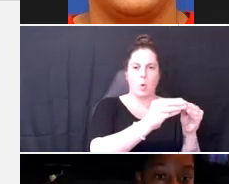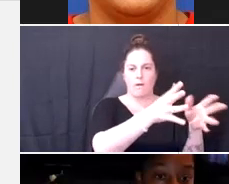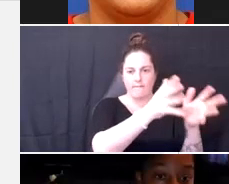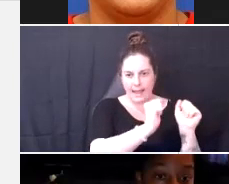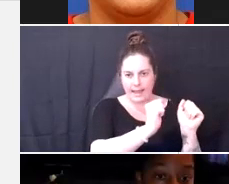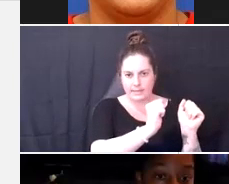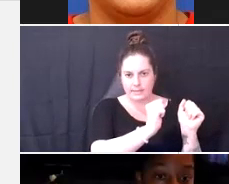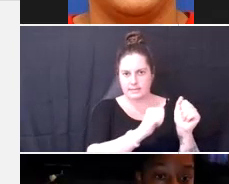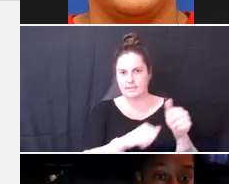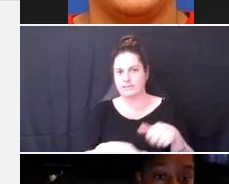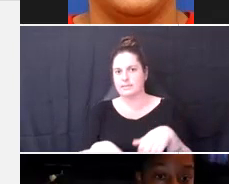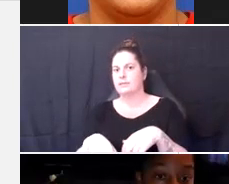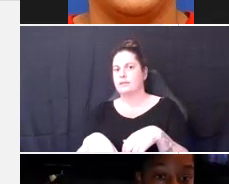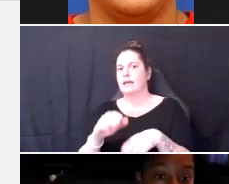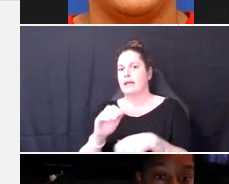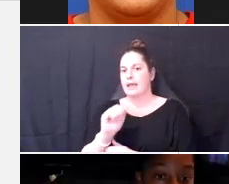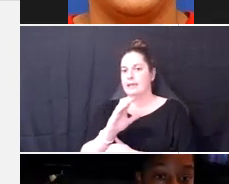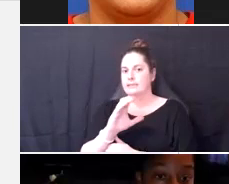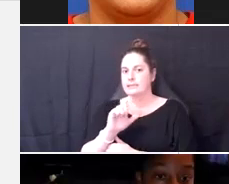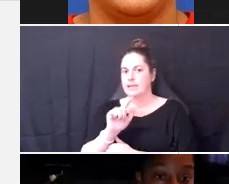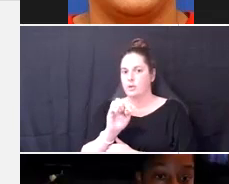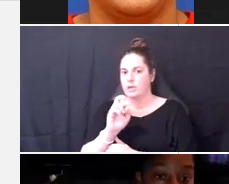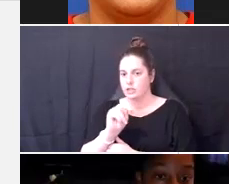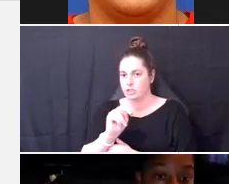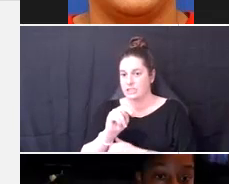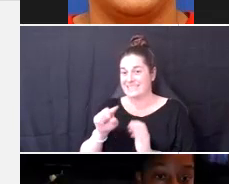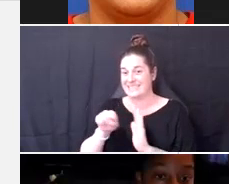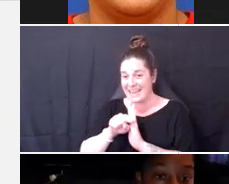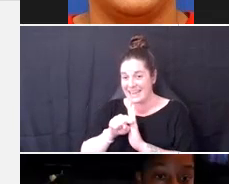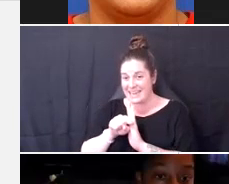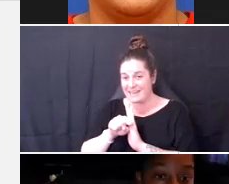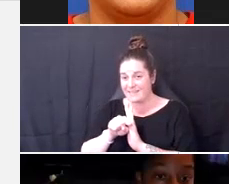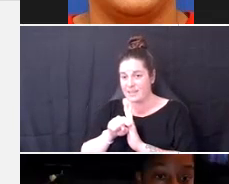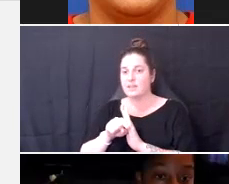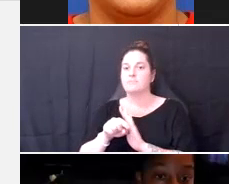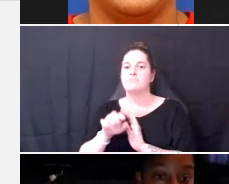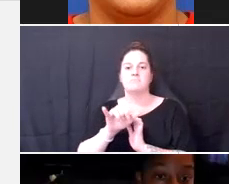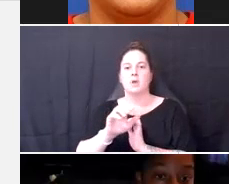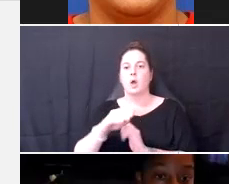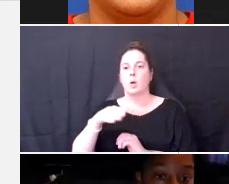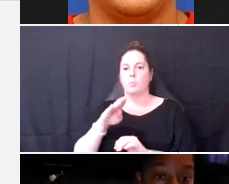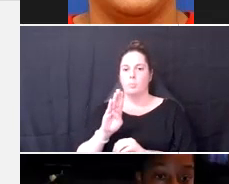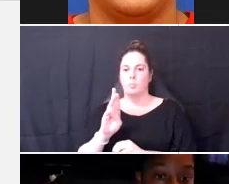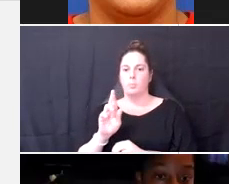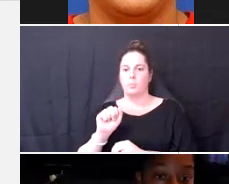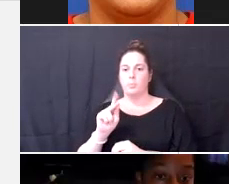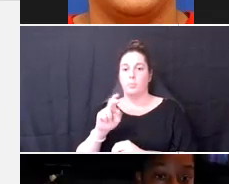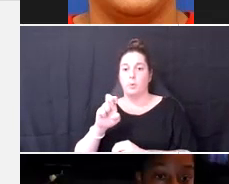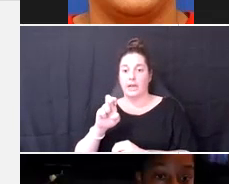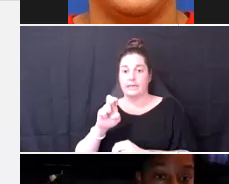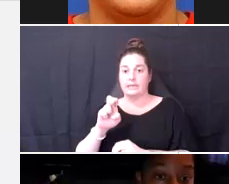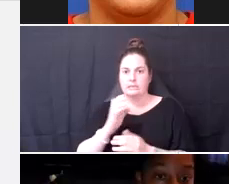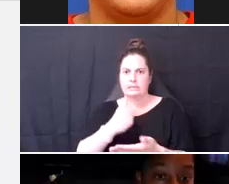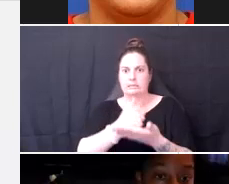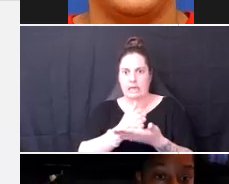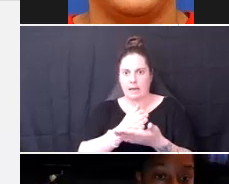Acceleration negative, hit the brakes, slow down. And we're going to keep it as simple as that. We're not going to look at